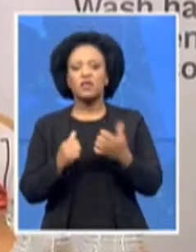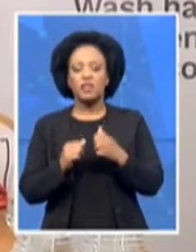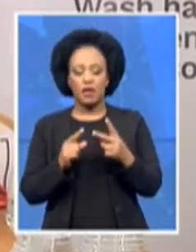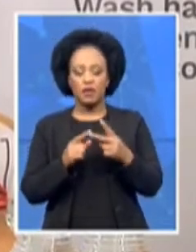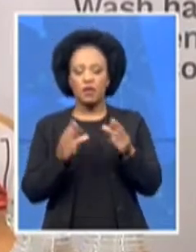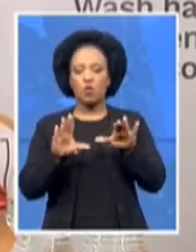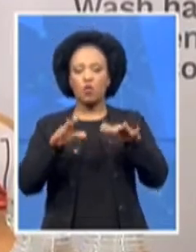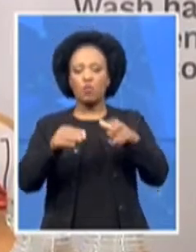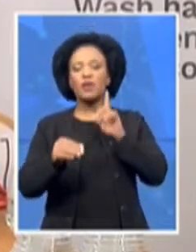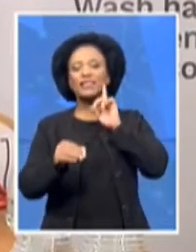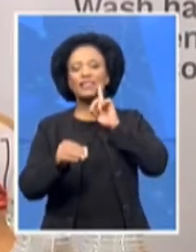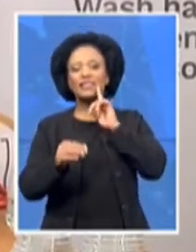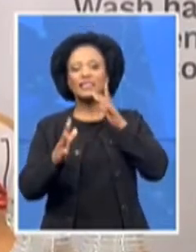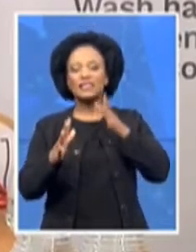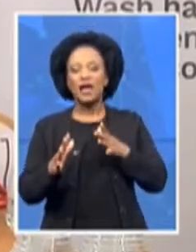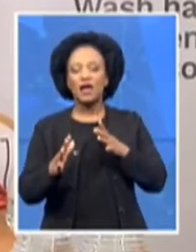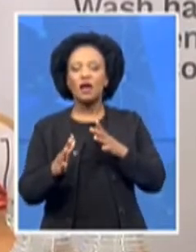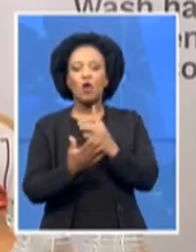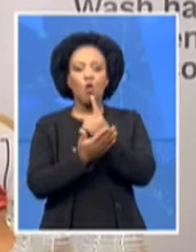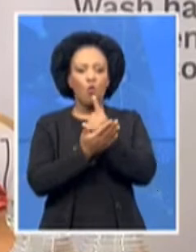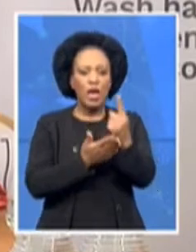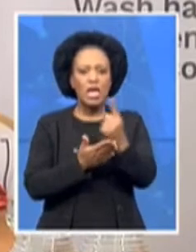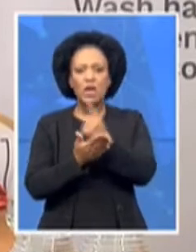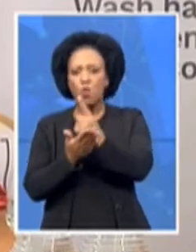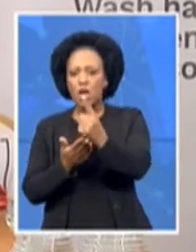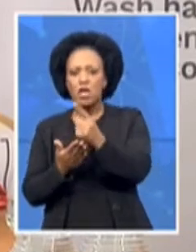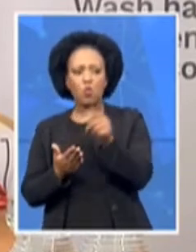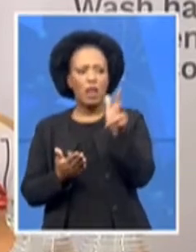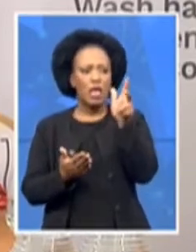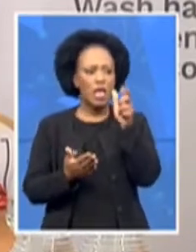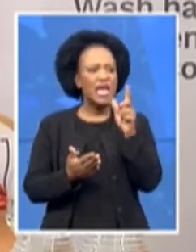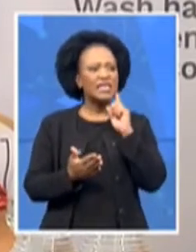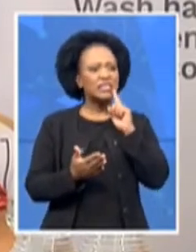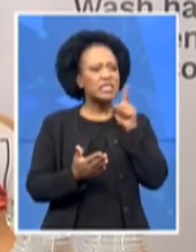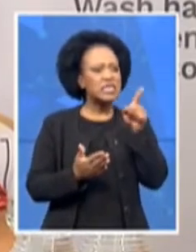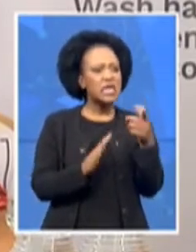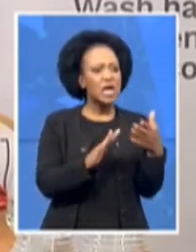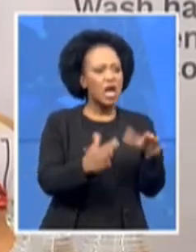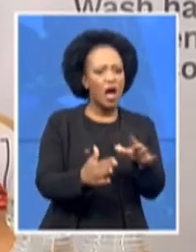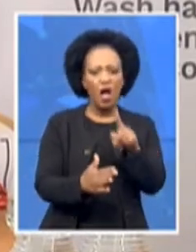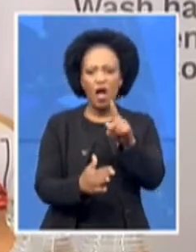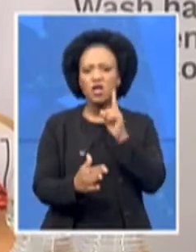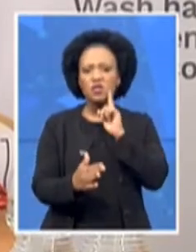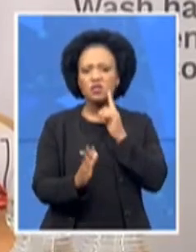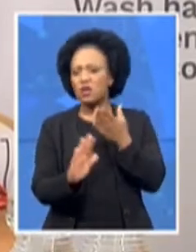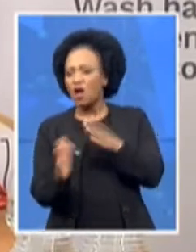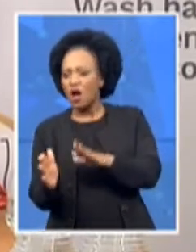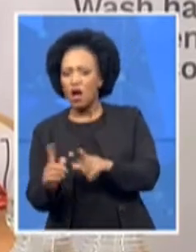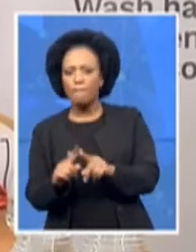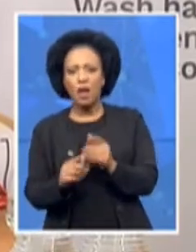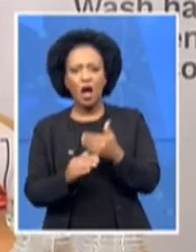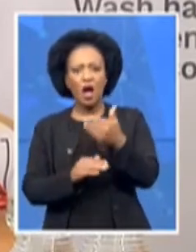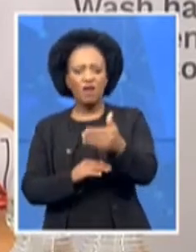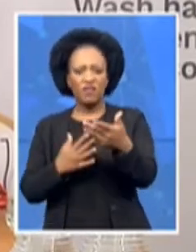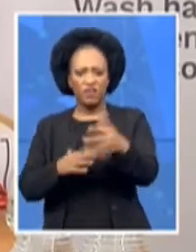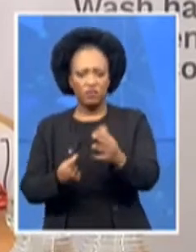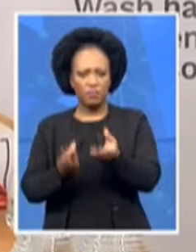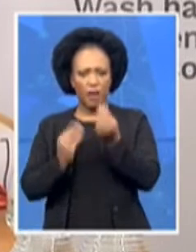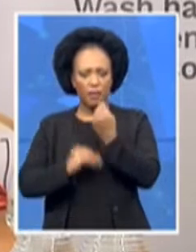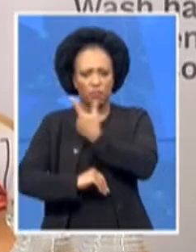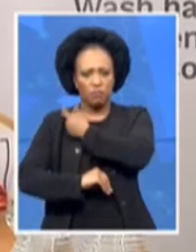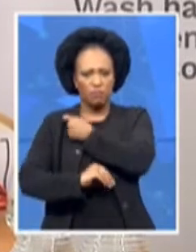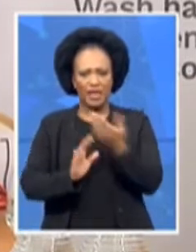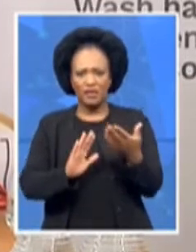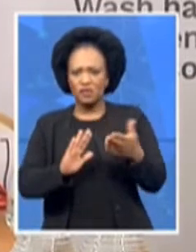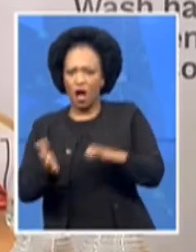about the death of a teacher. But after we vaccinated them, they're not dying anymore. So those messages are the messages that we